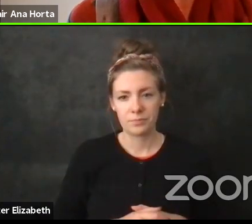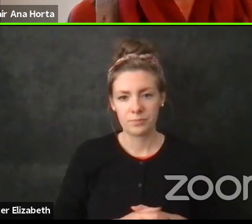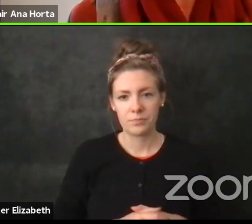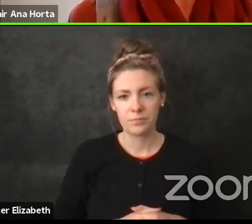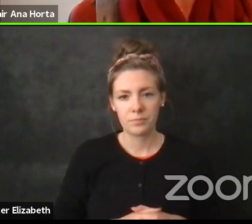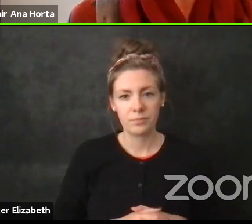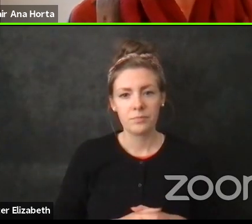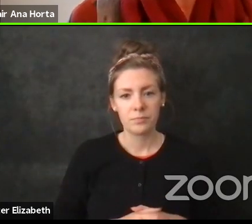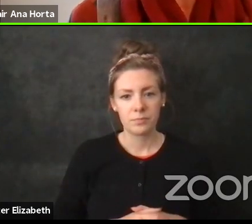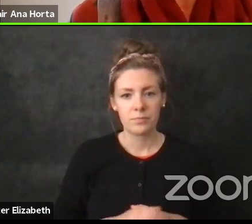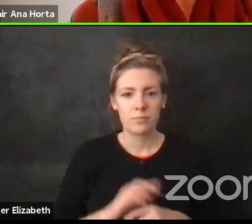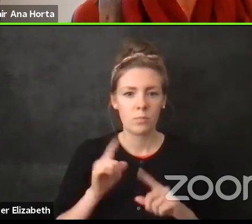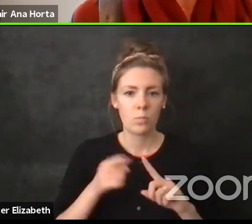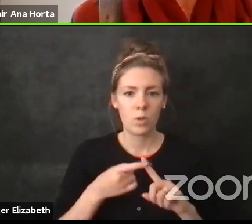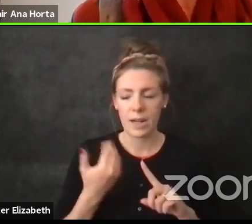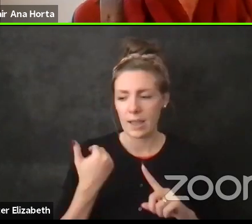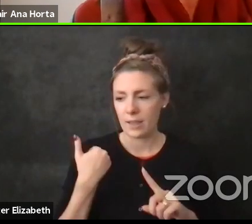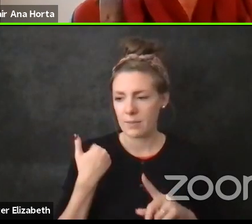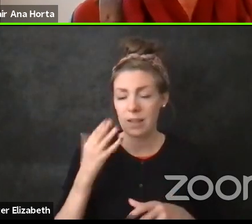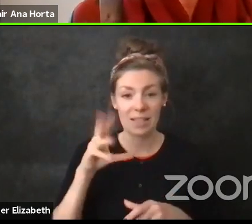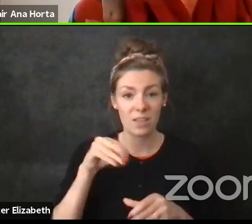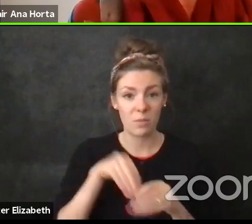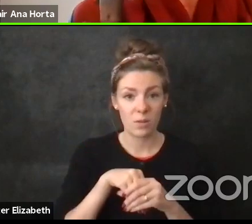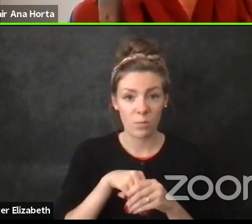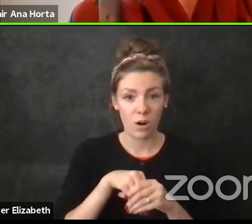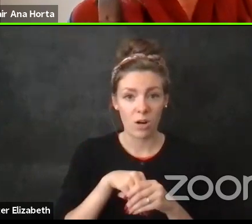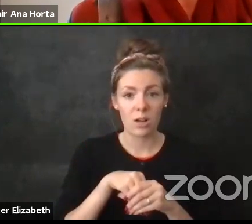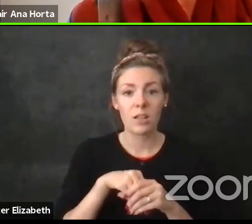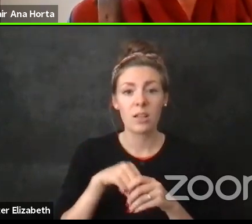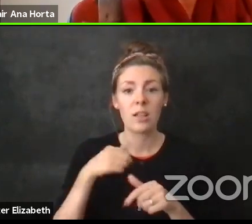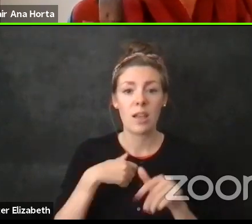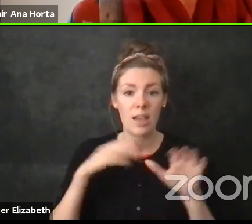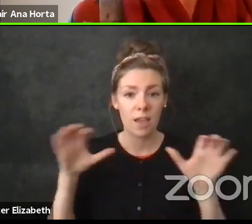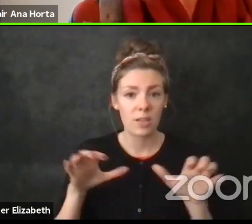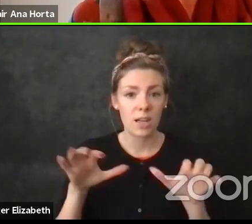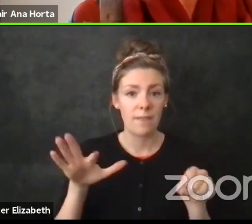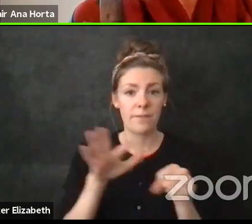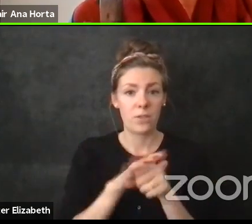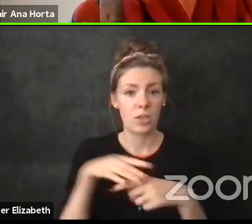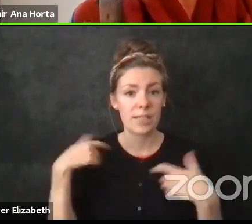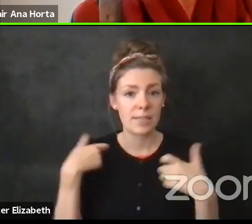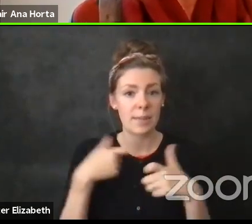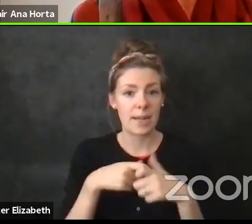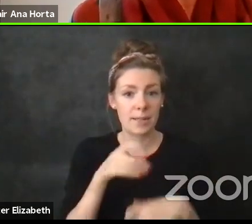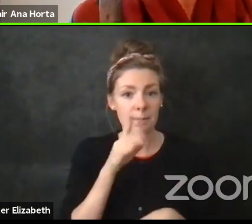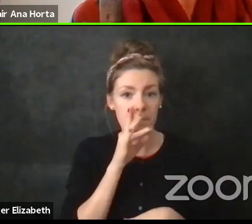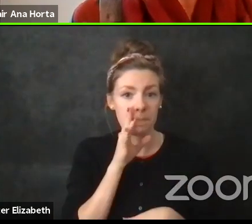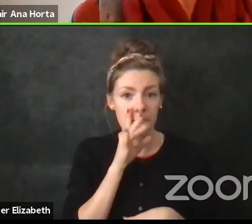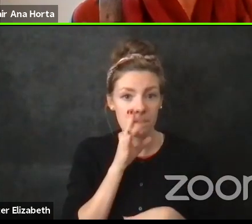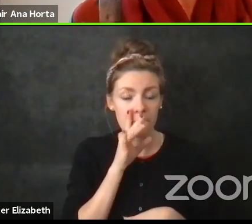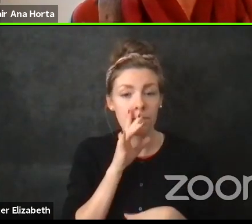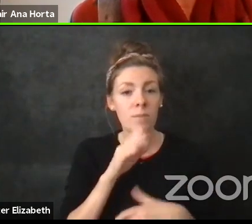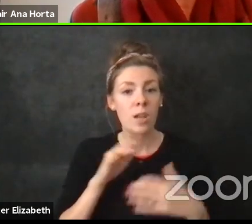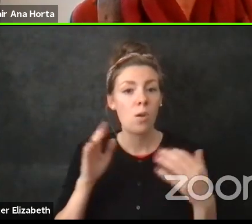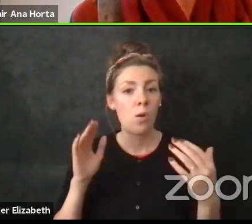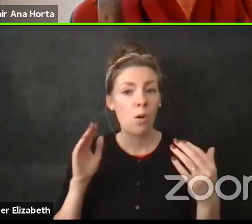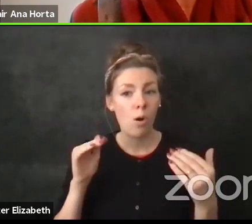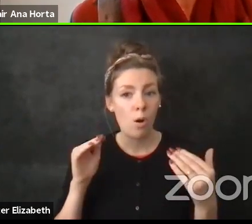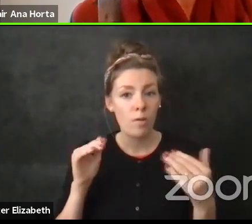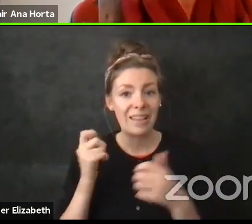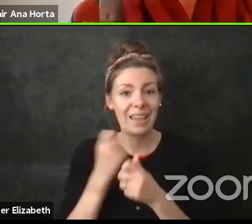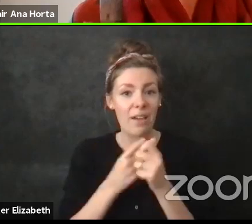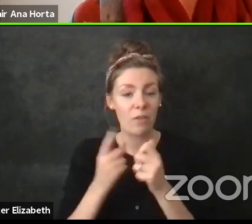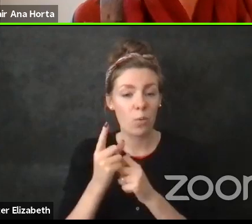And when I have been part of these radio programs, I have done it in Spanish. So hopefully everyone is hearing